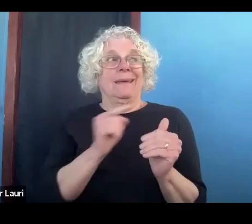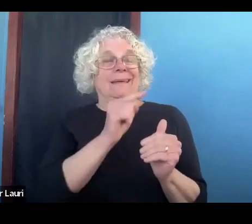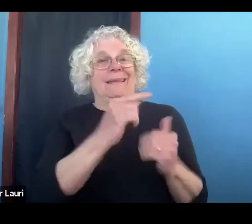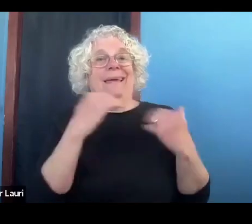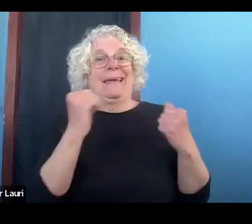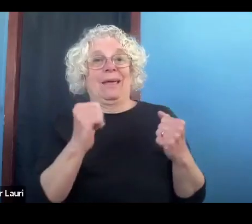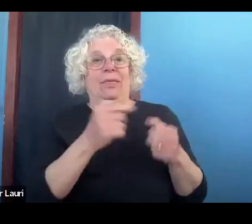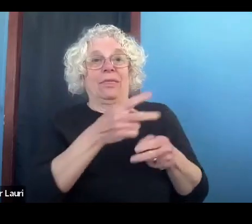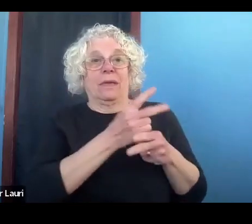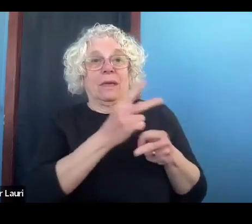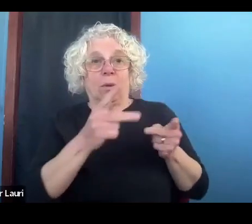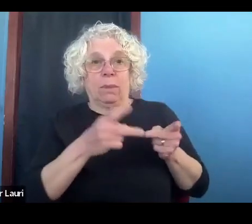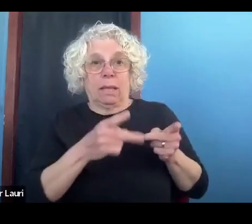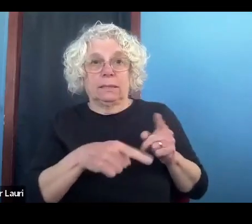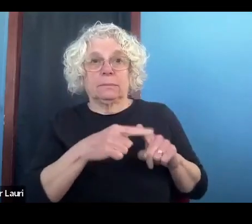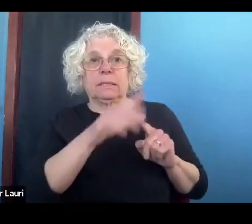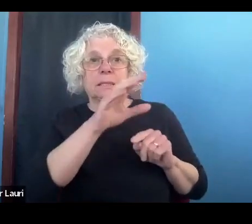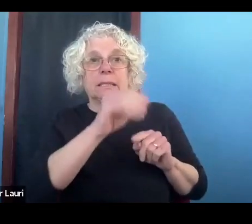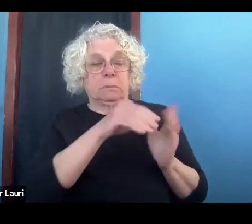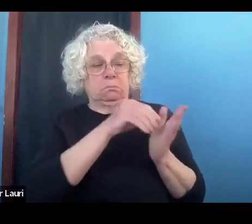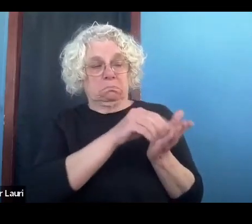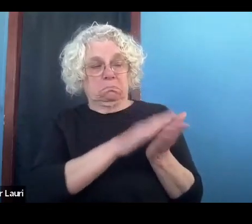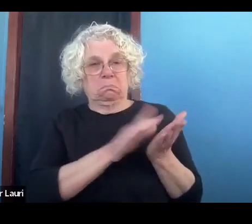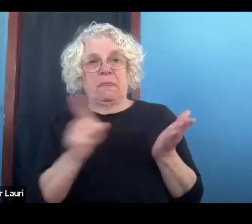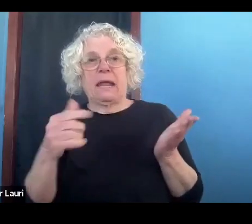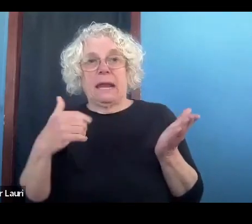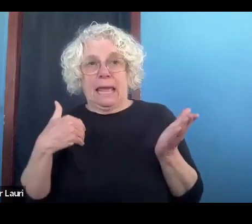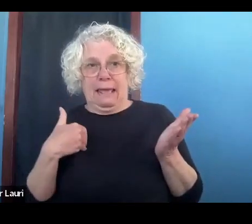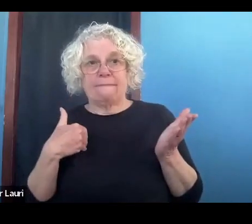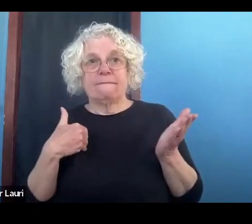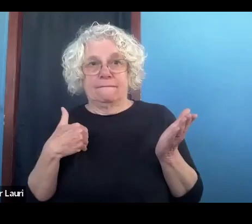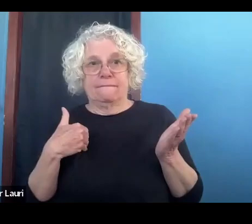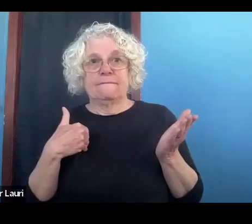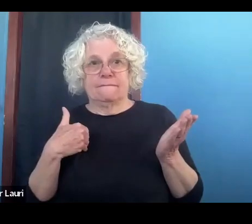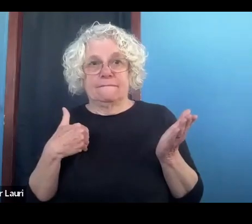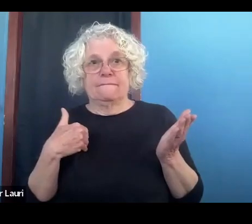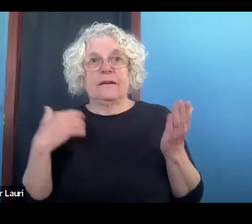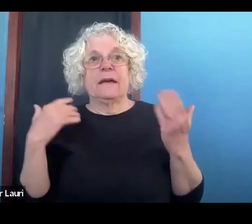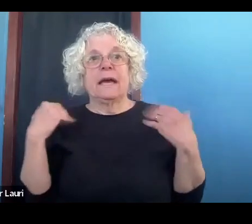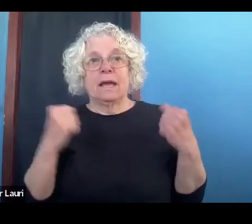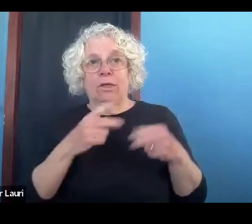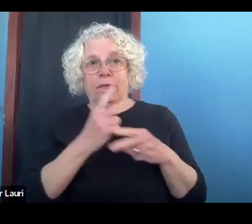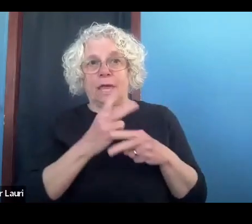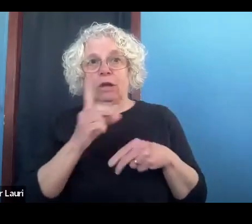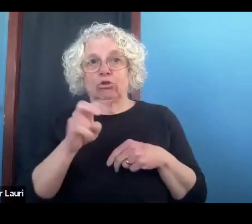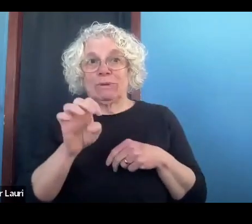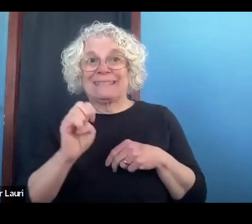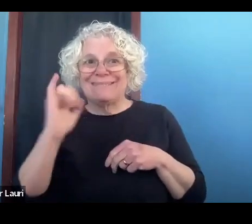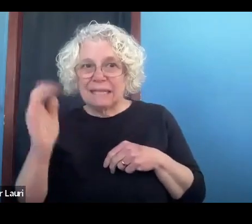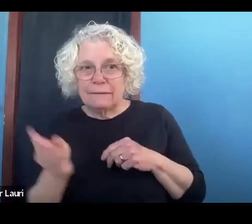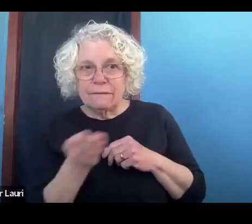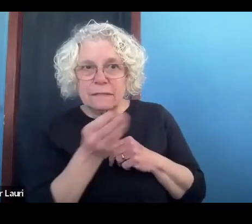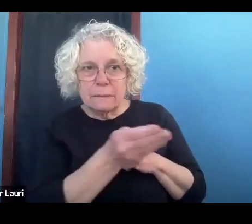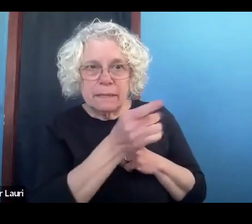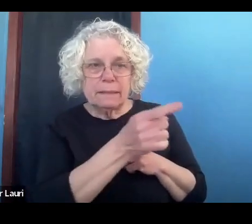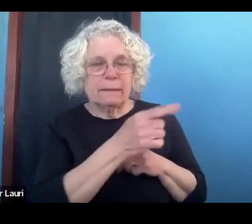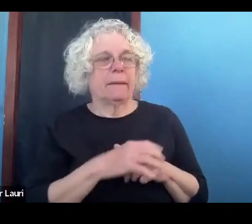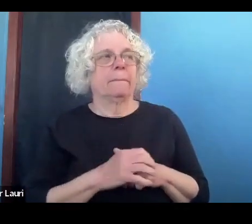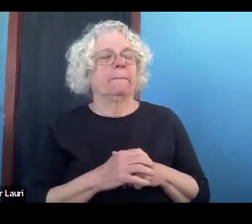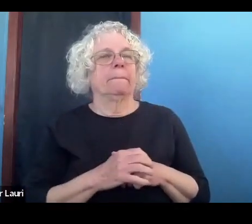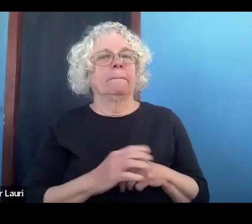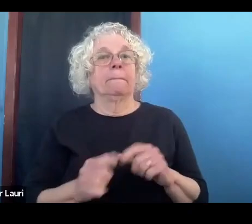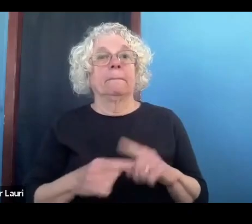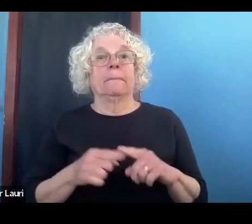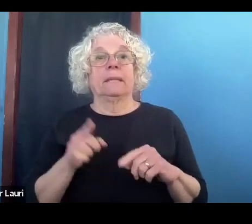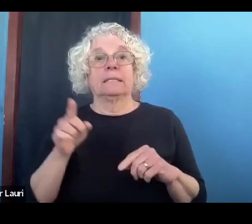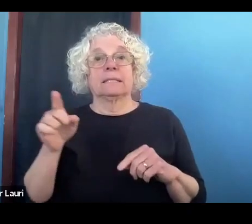and companies to make note of healthcare directives if a patient submits one. It also requires that patients